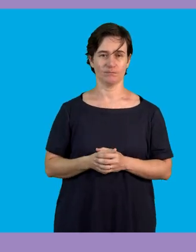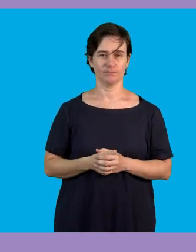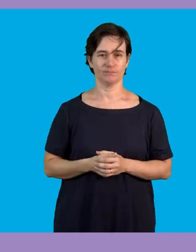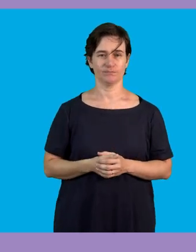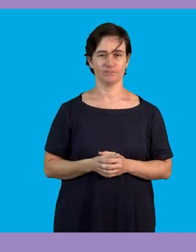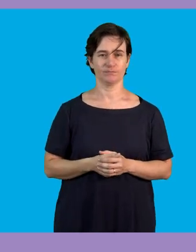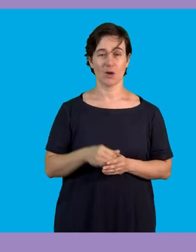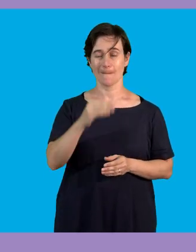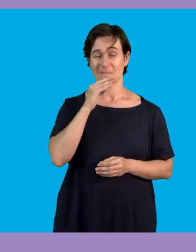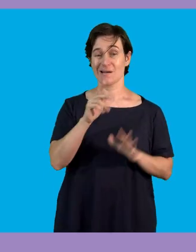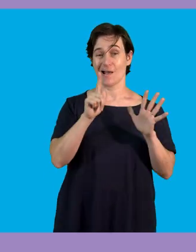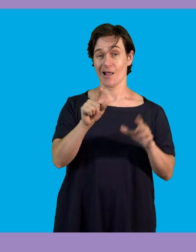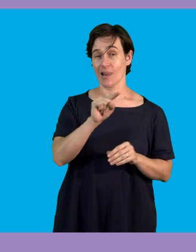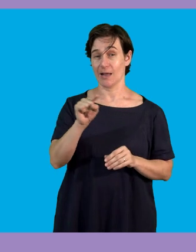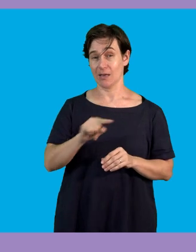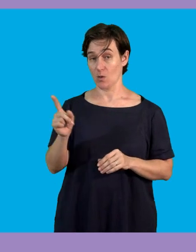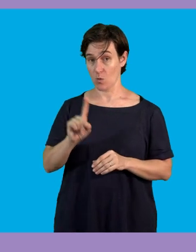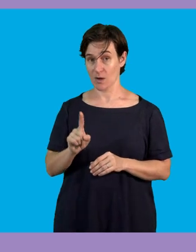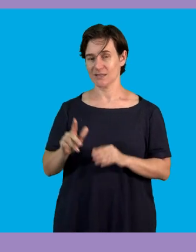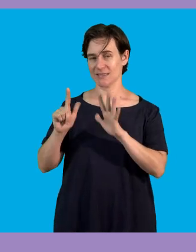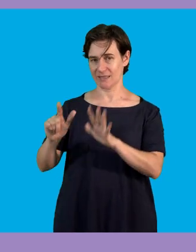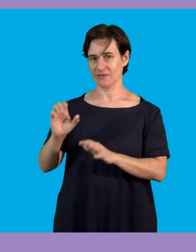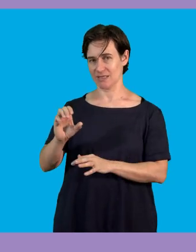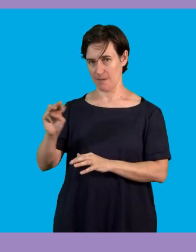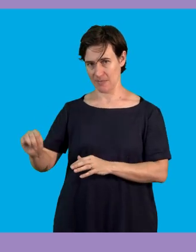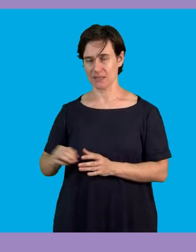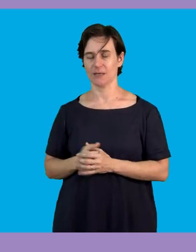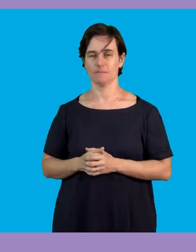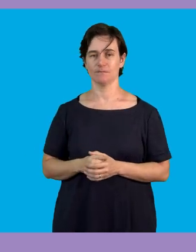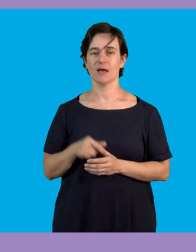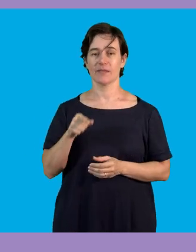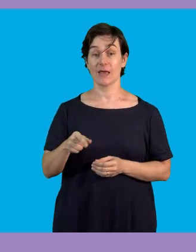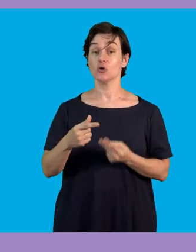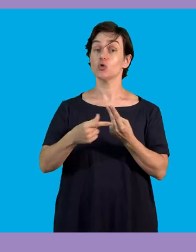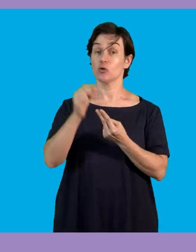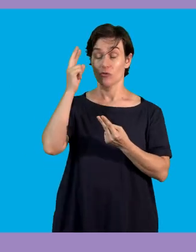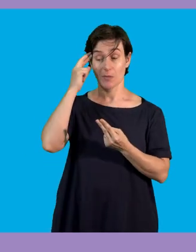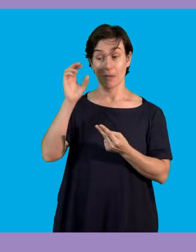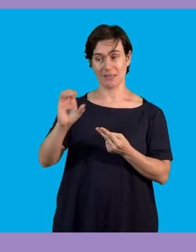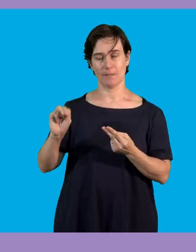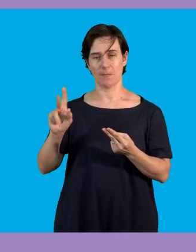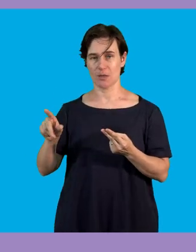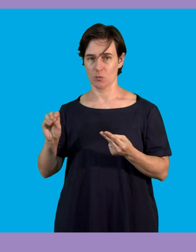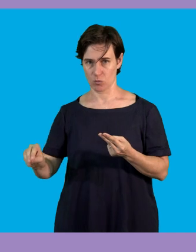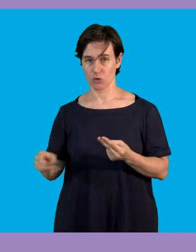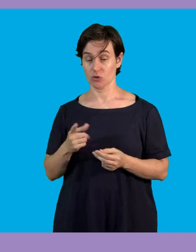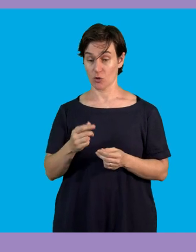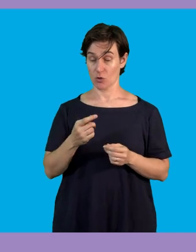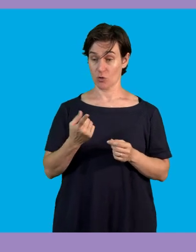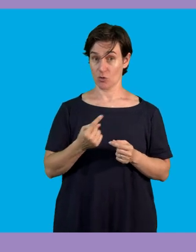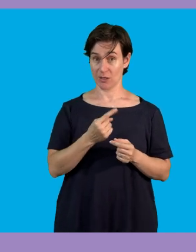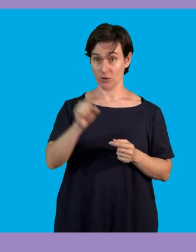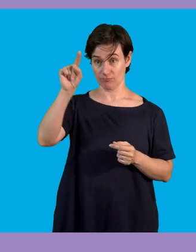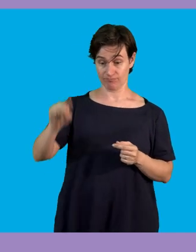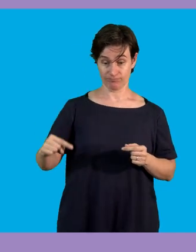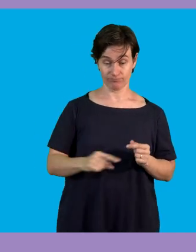so L equals to 7 centimeters. That's the unit that they gave us. So each length is going to